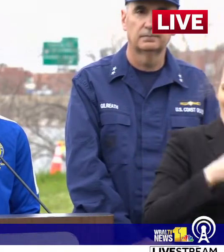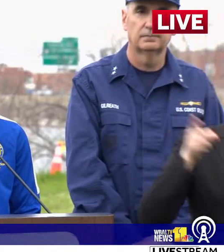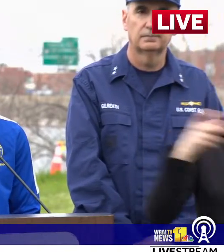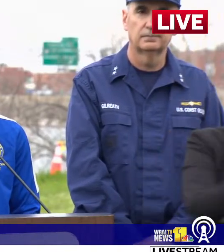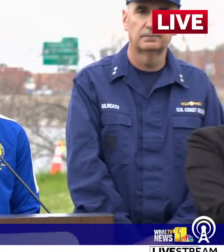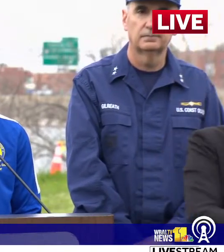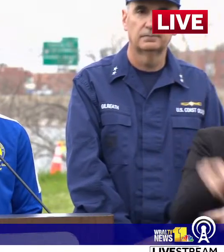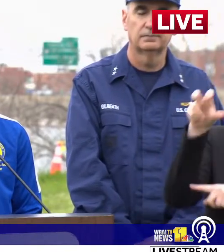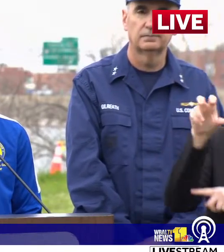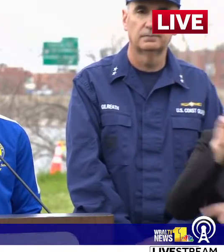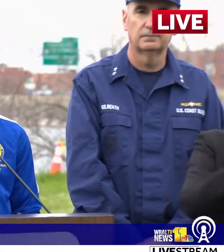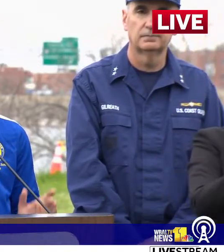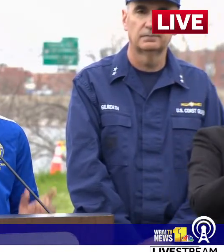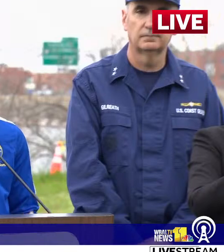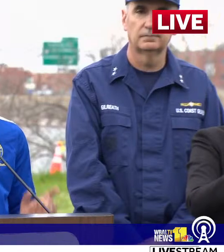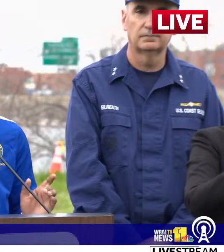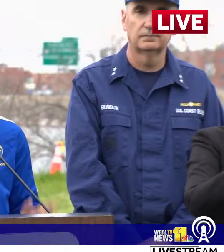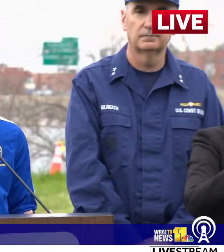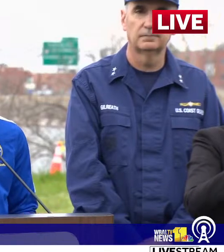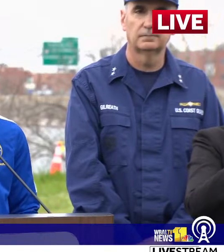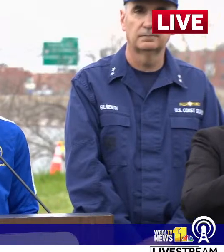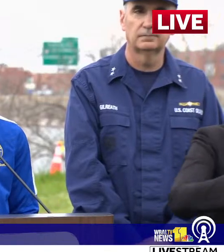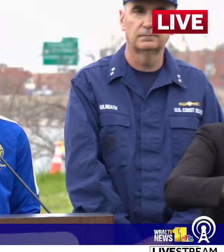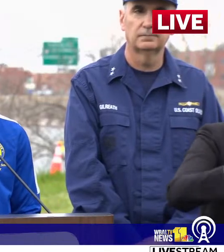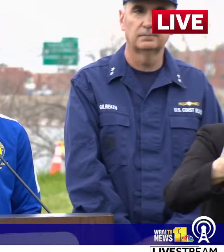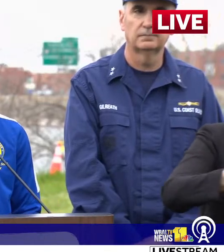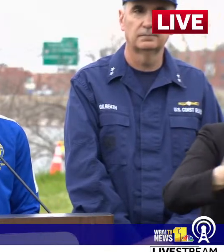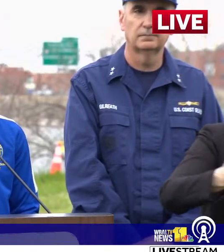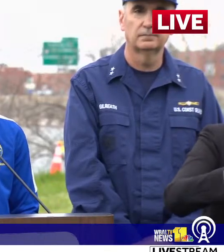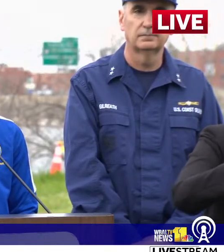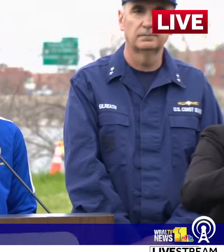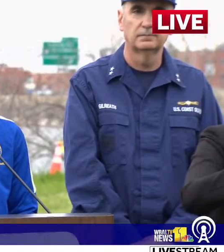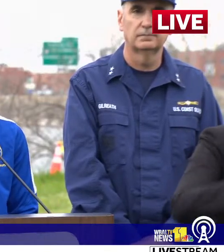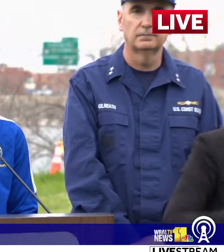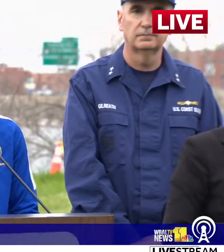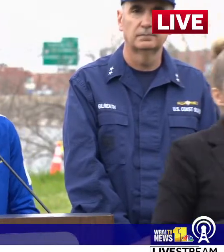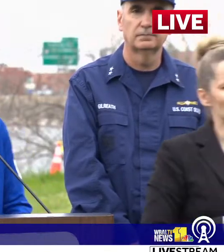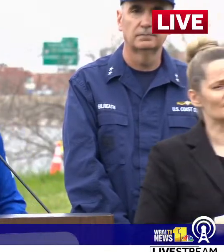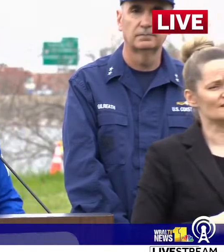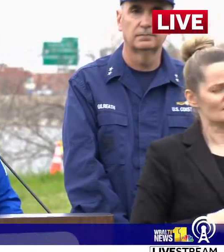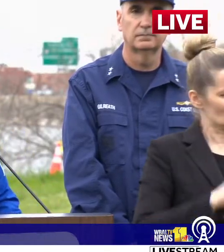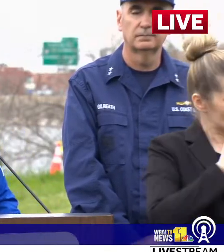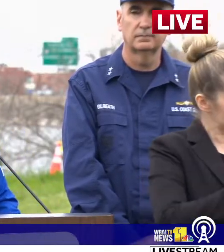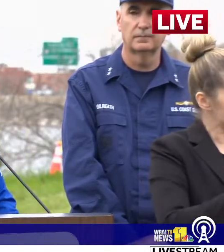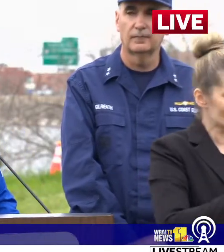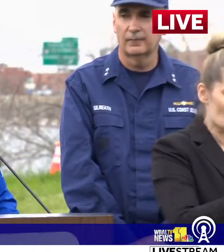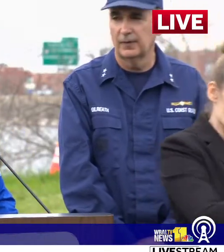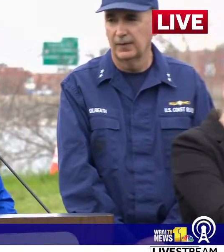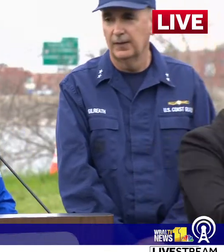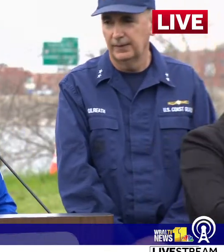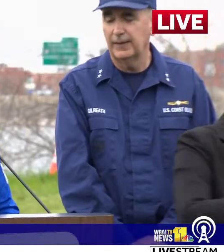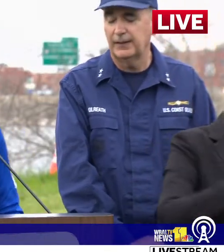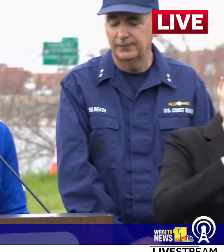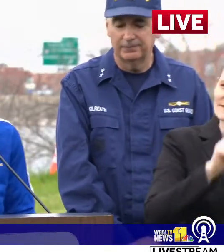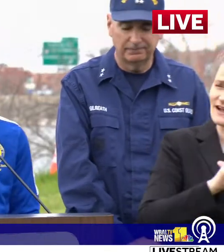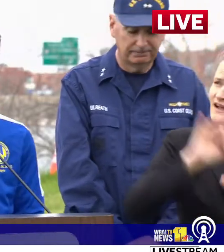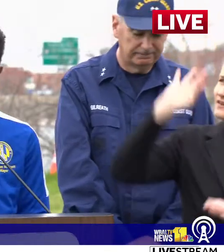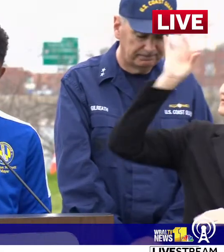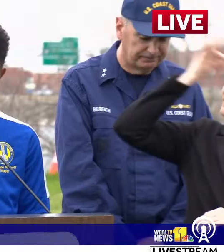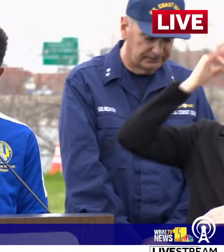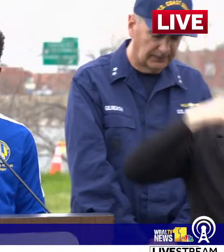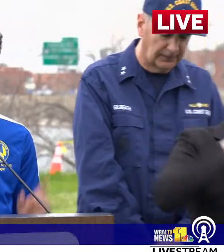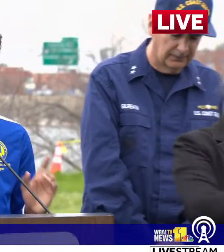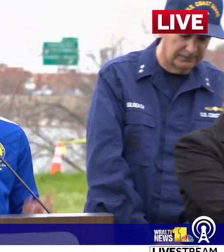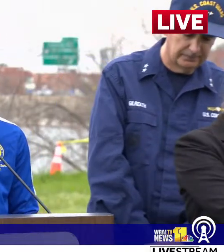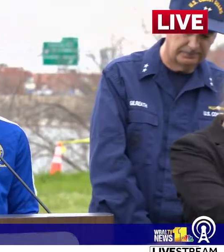heard today. Our coordination at every level of government has been second to none, and Admiral, I want to say thank you